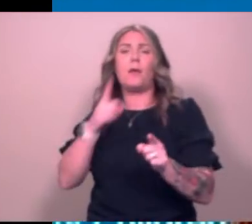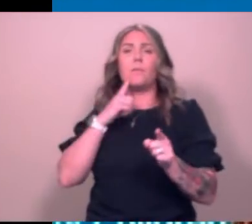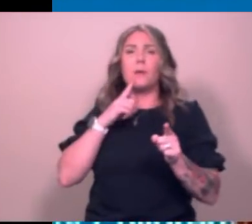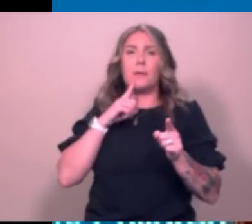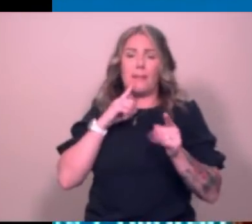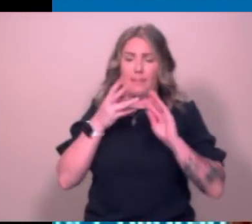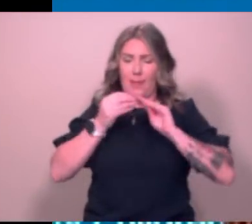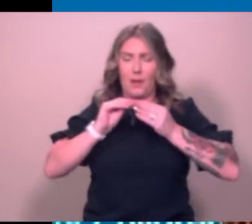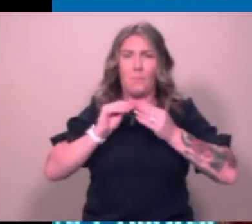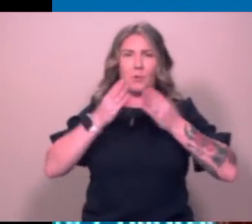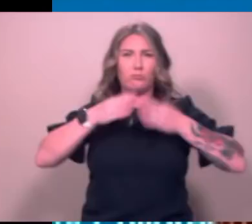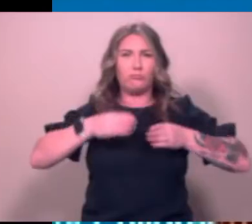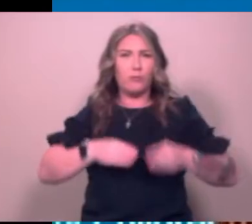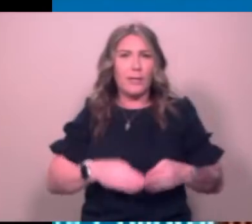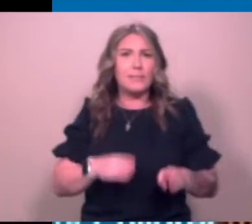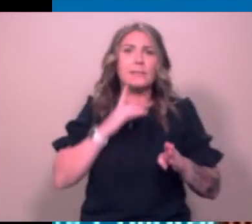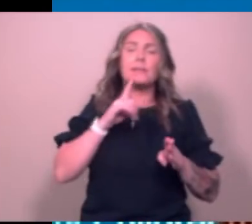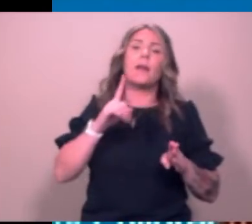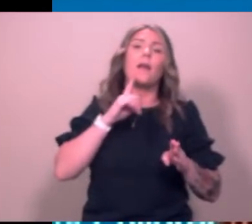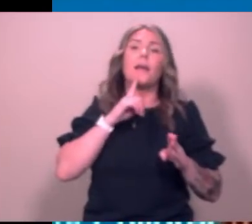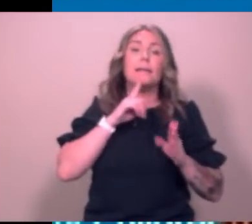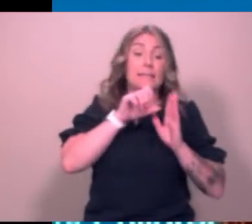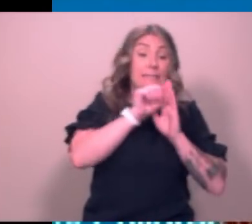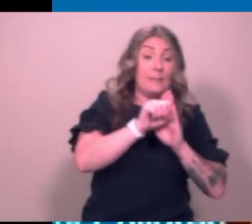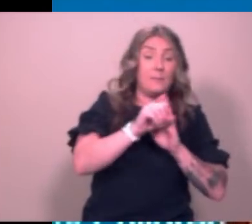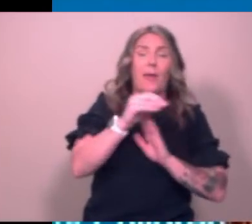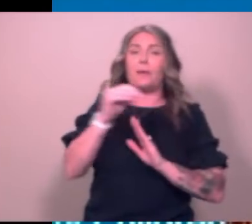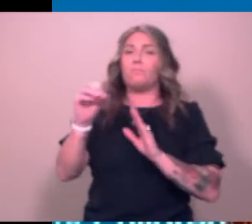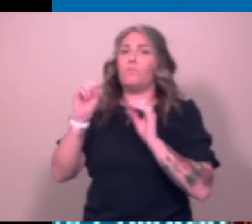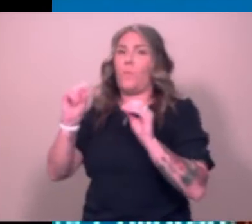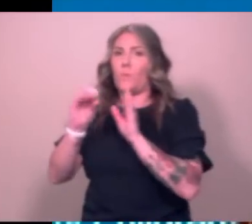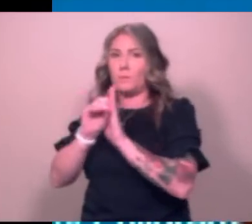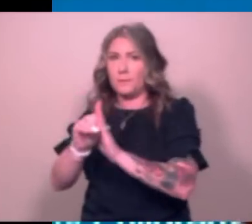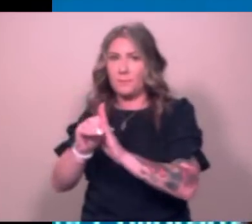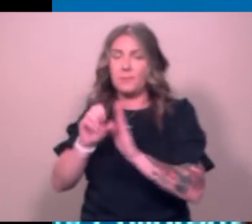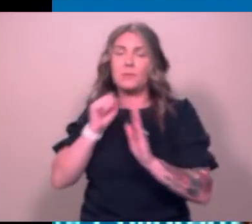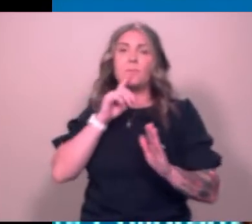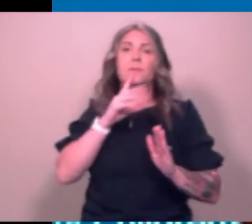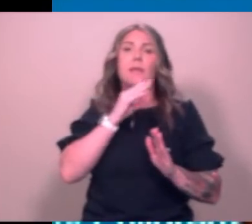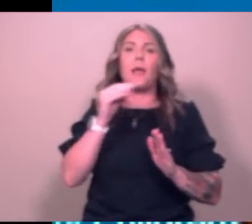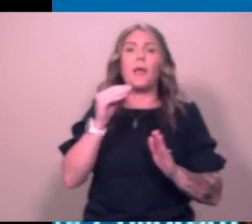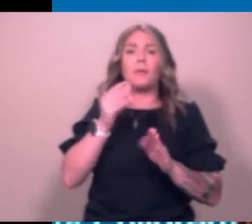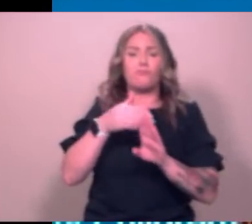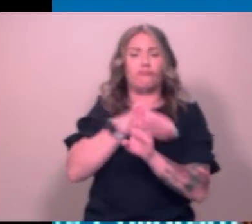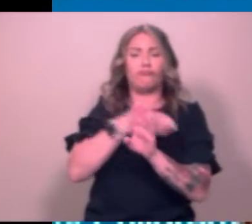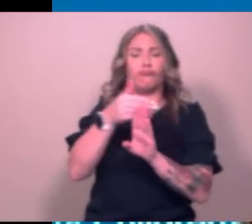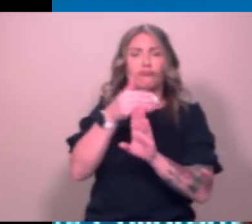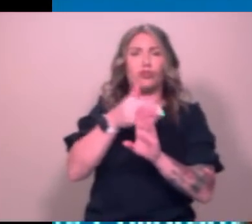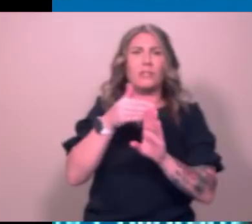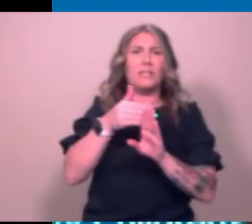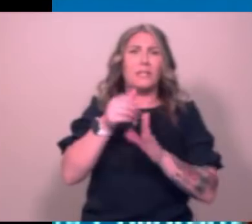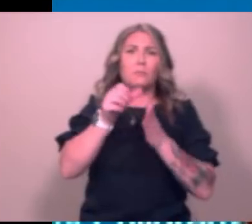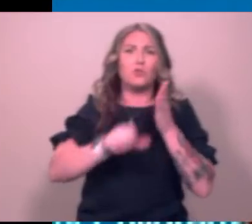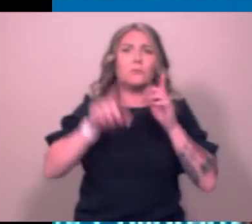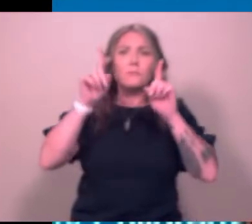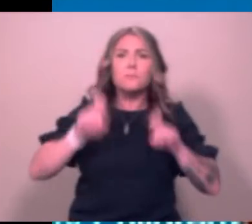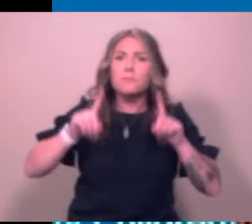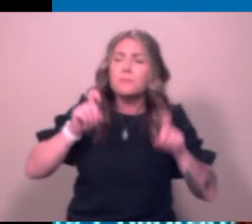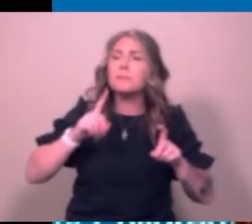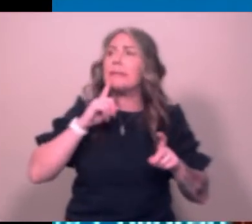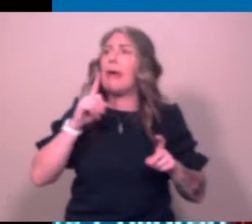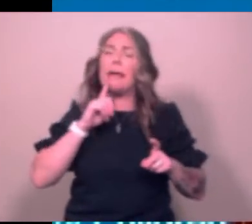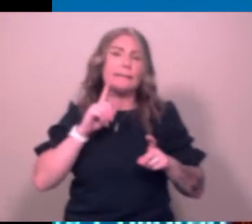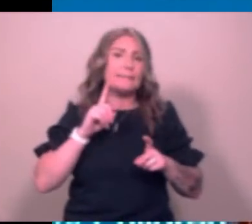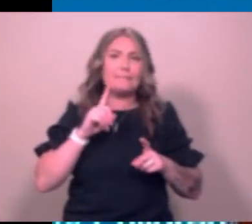for inpatients down into symptomatic and asymptomatic. And our pre-procedure testing, our kids that are in for a fracture that